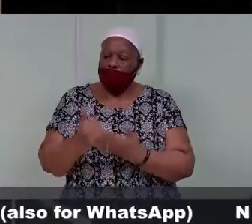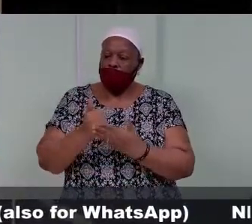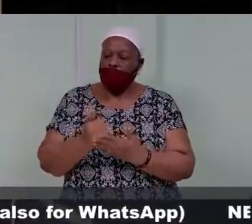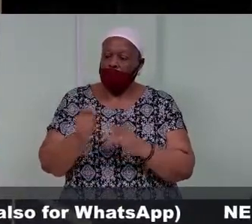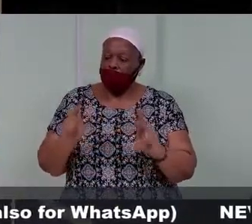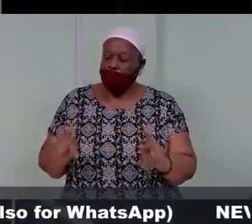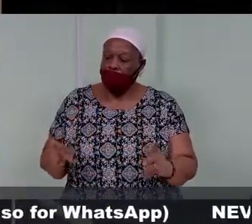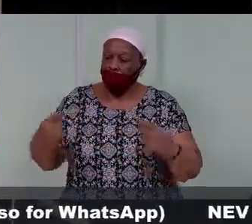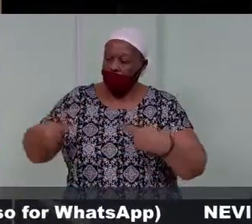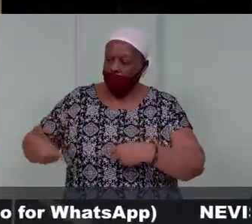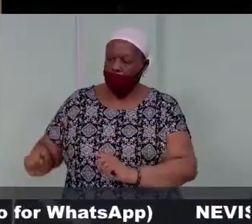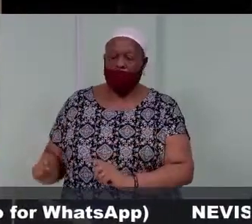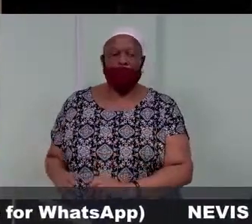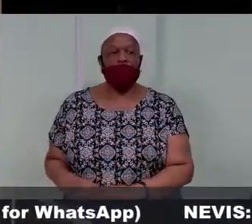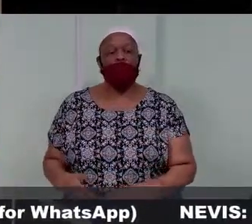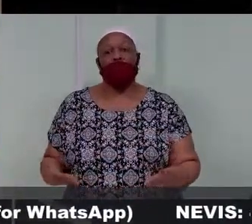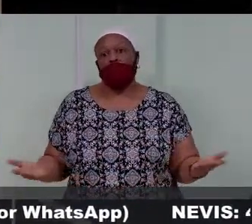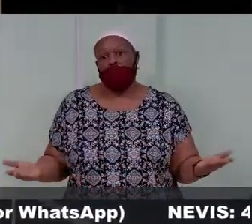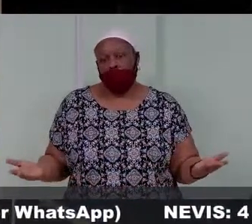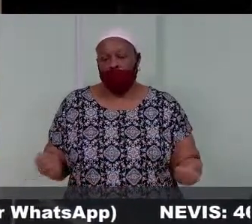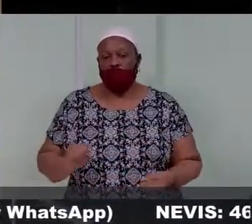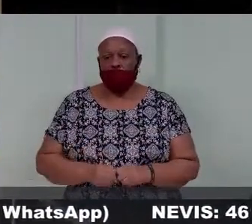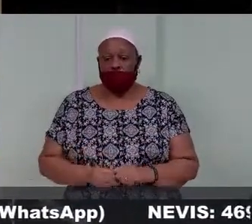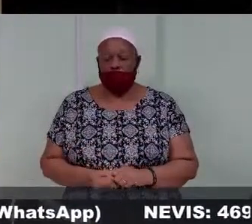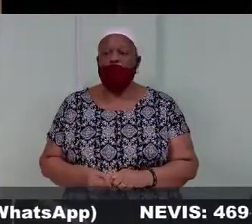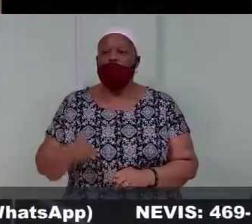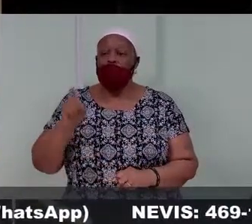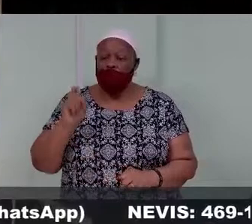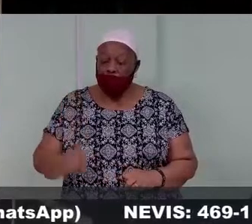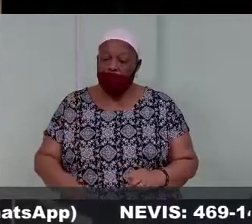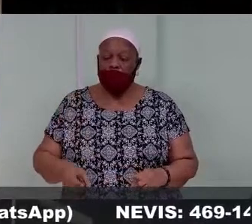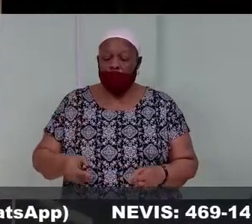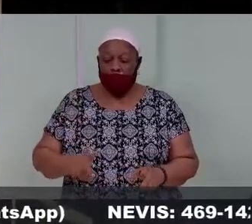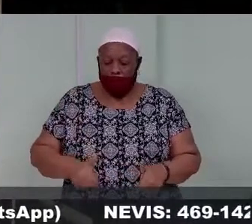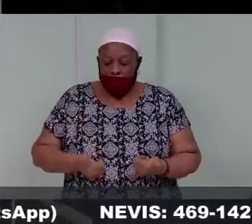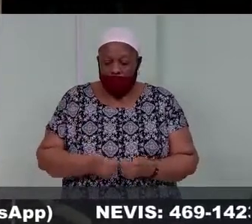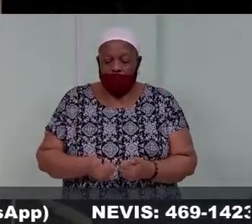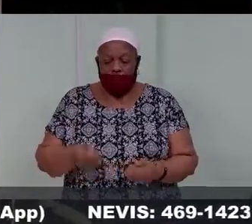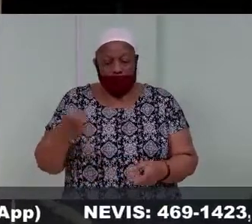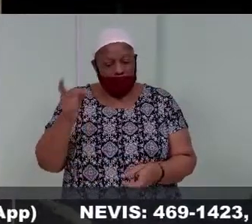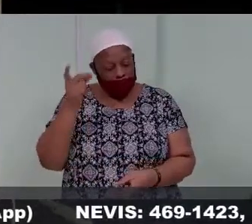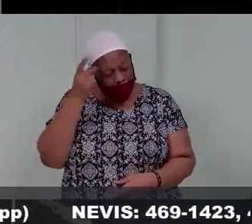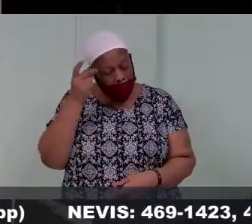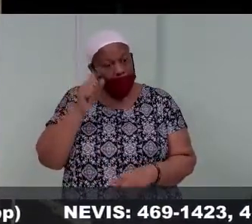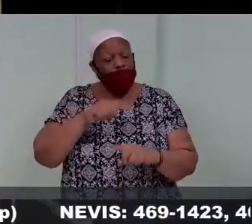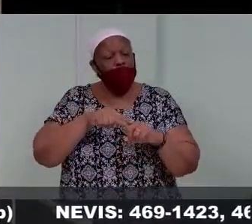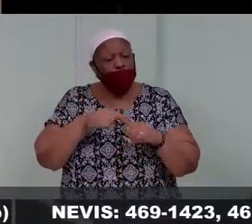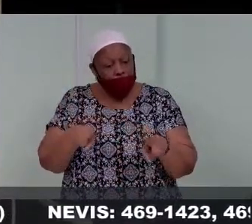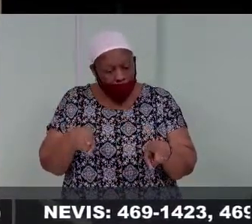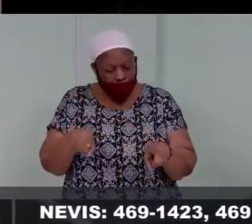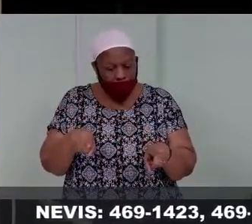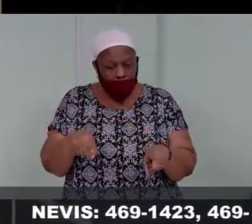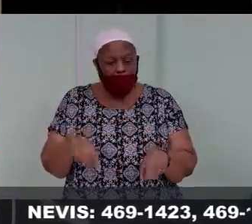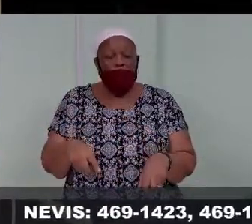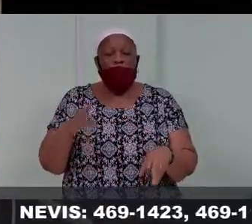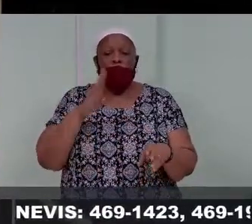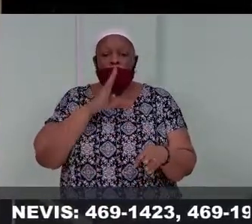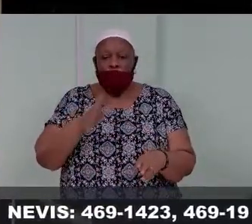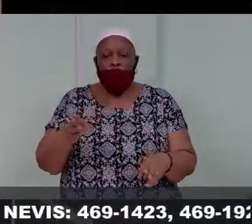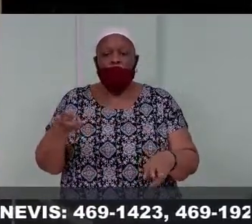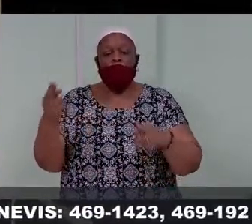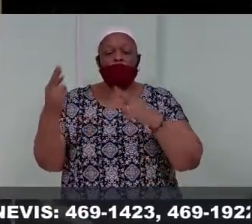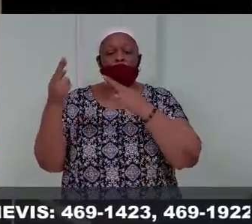So hopefully going forward, as he said, we will learn to live with COVID-19 and we can have these events and still do it